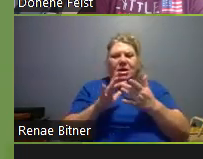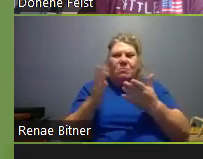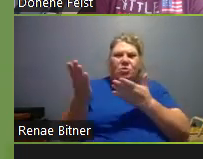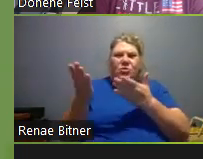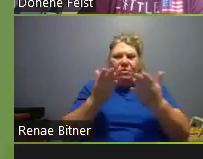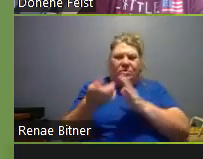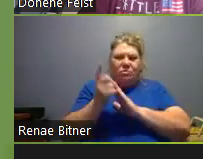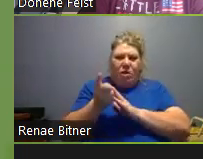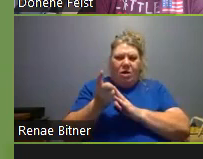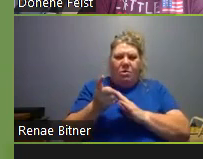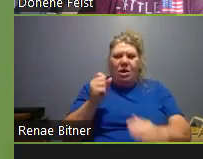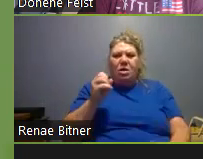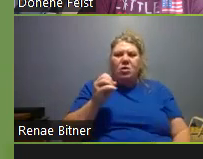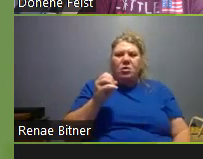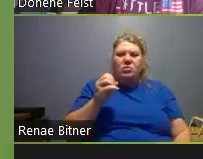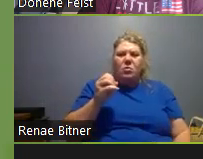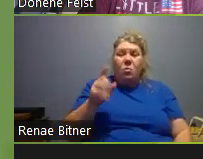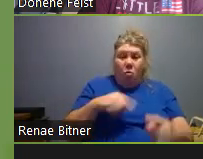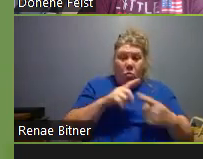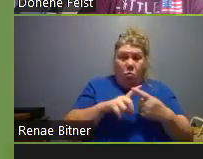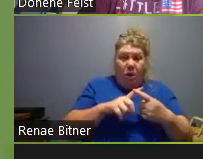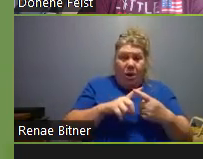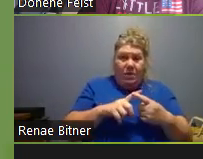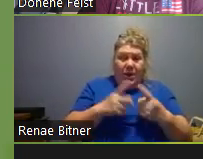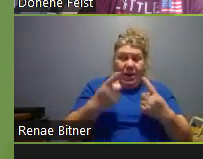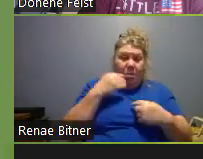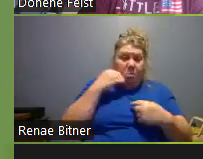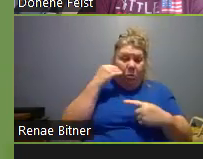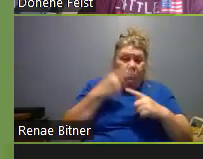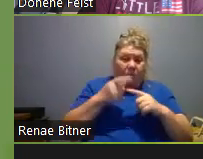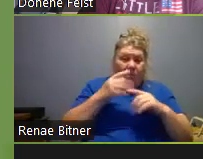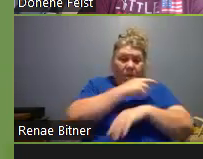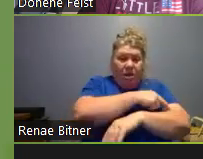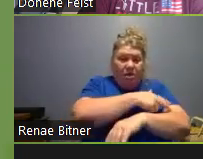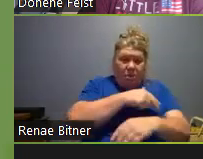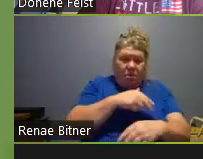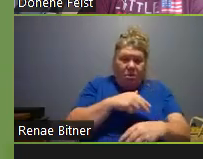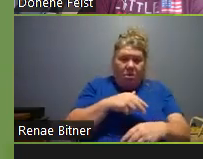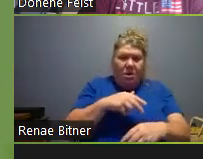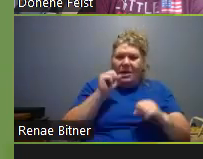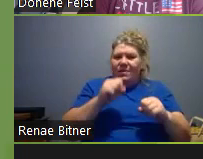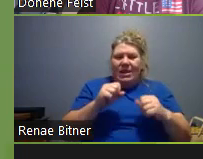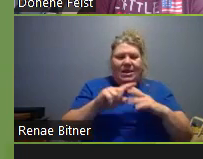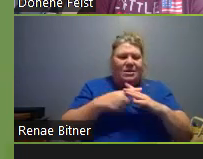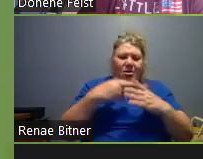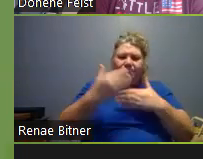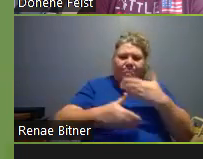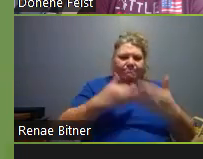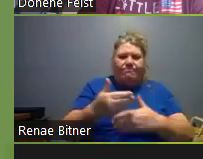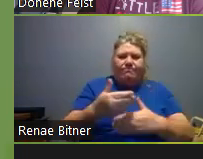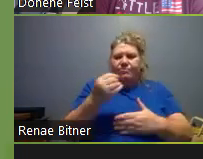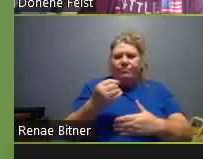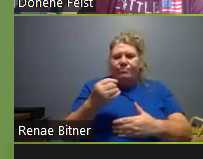away so that when they are home from the hospital, that they can hit the ground running and